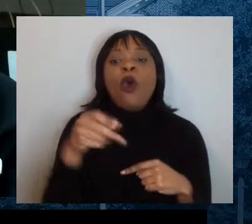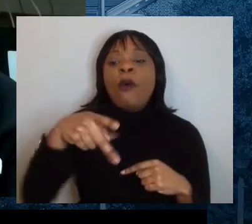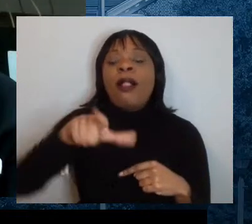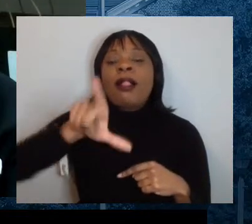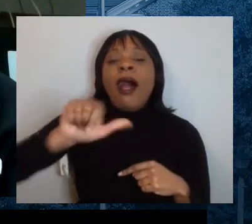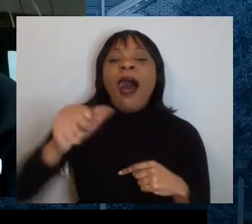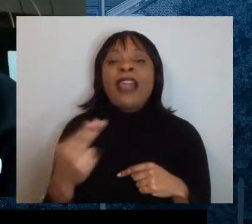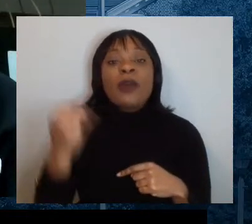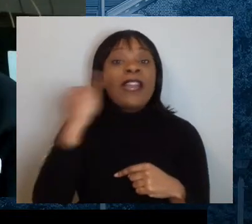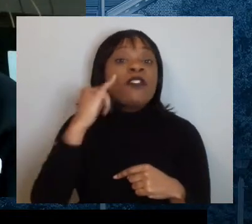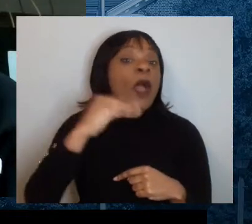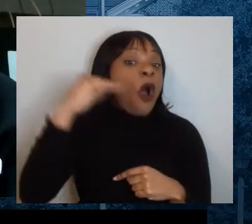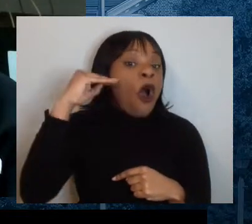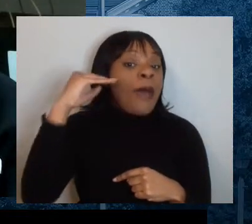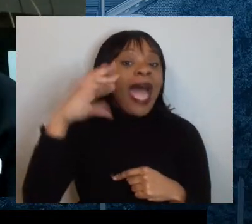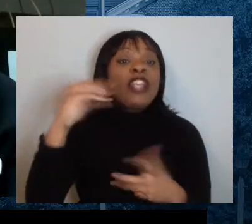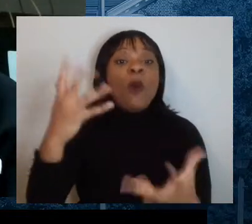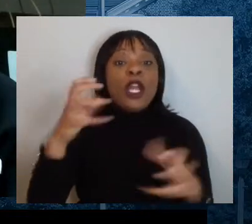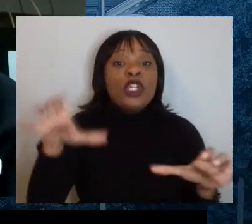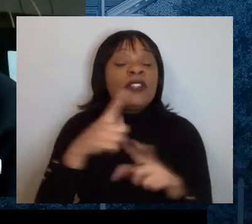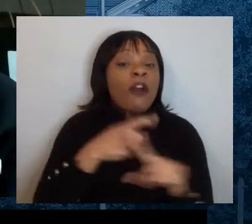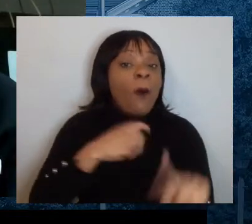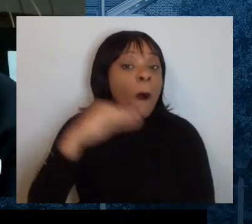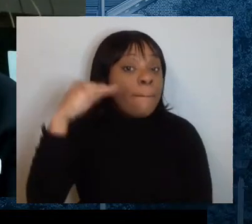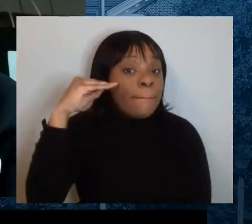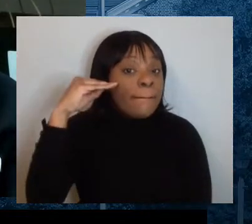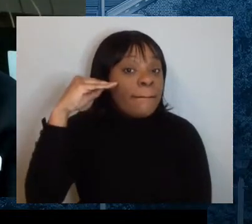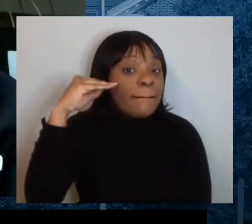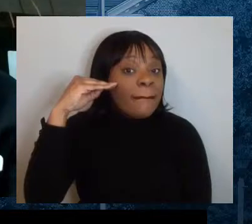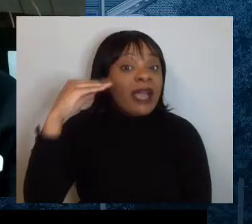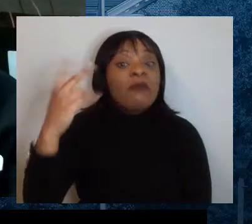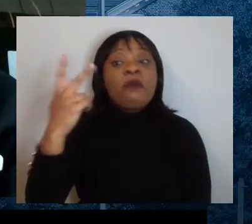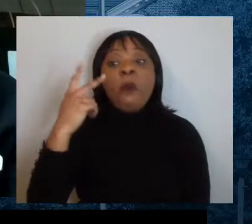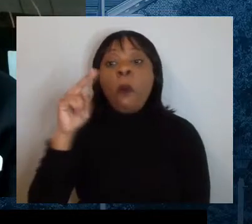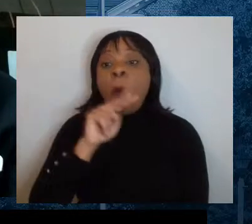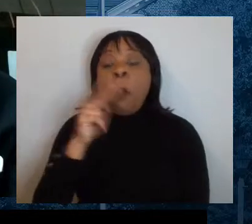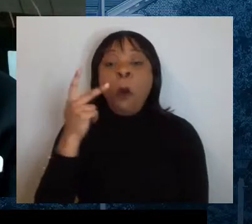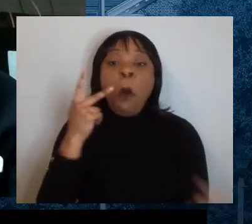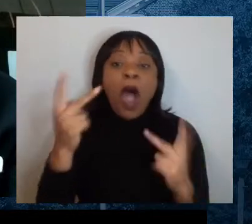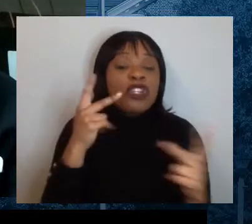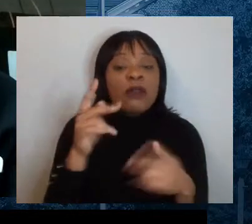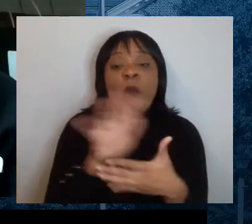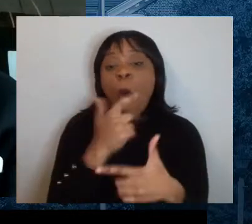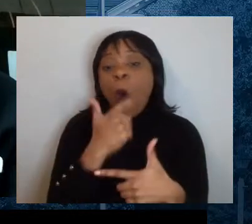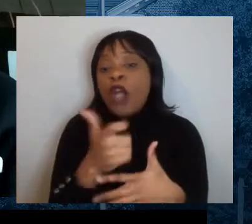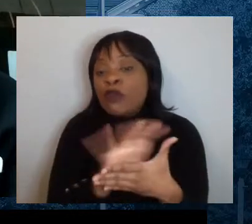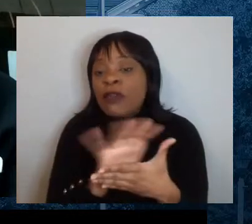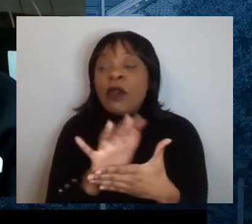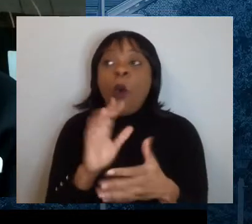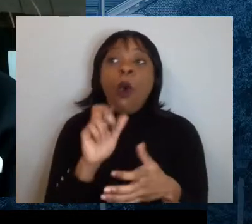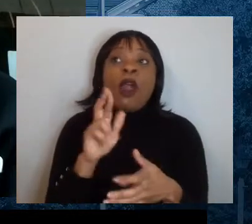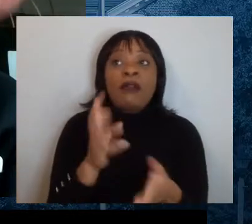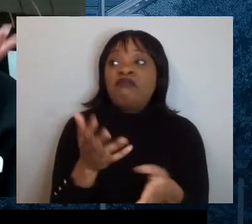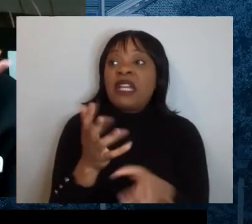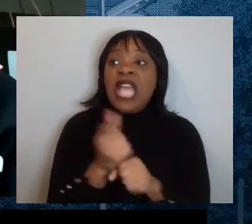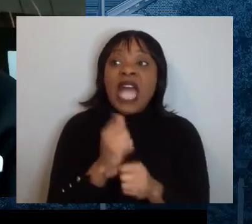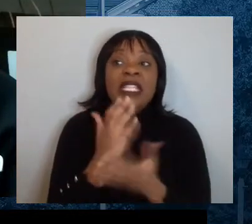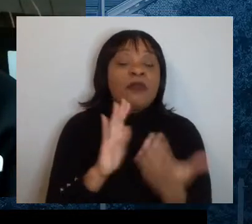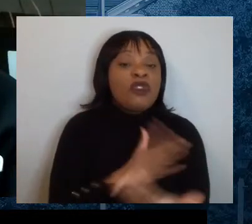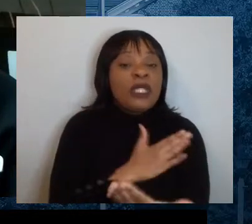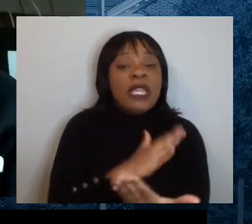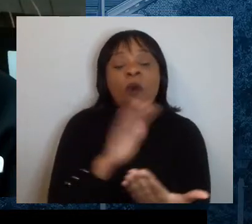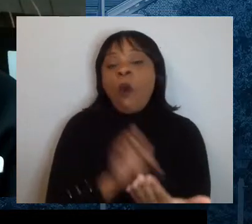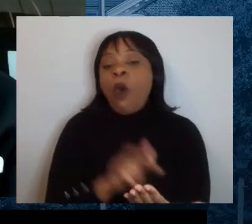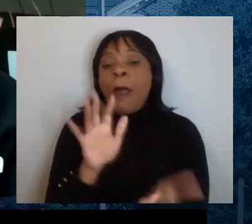at home and you want to do this from home, watch a movie or get some music or a book. The